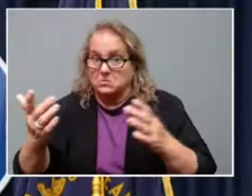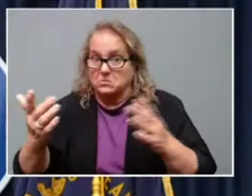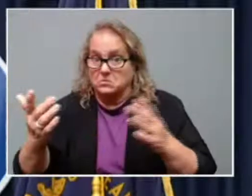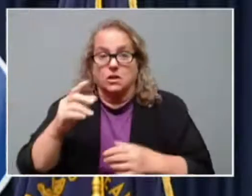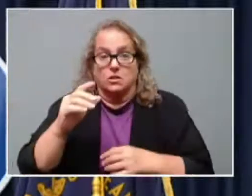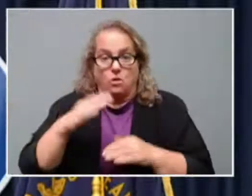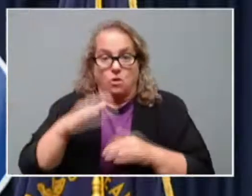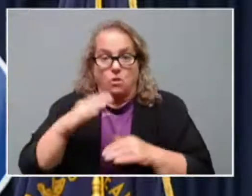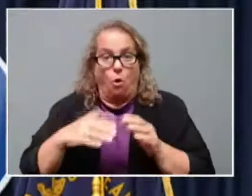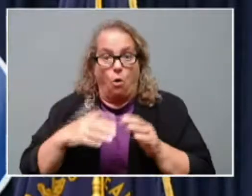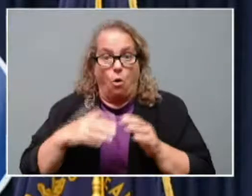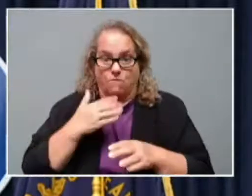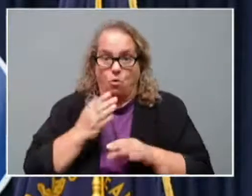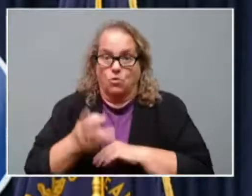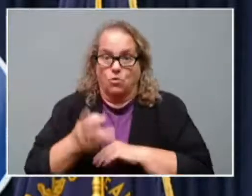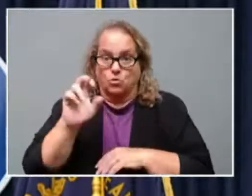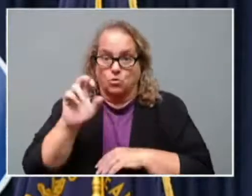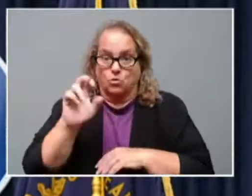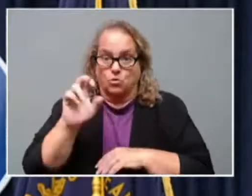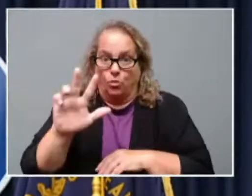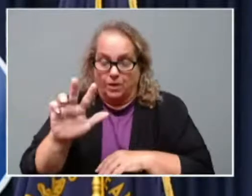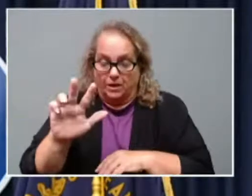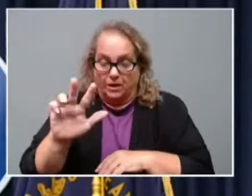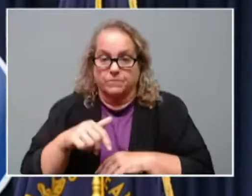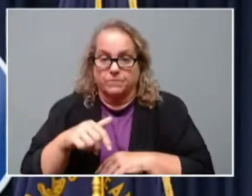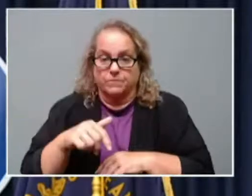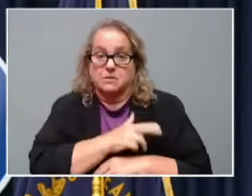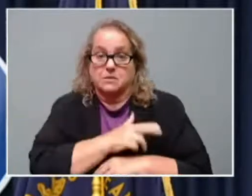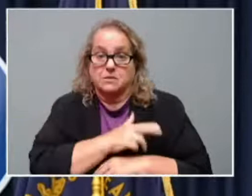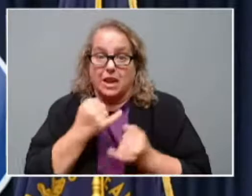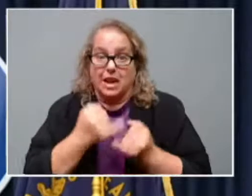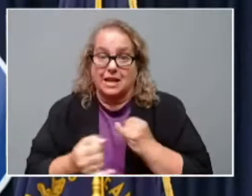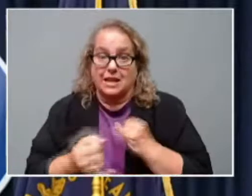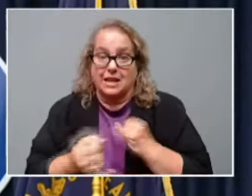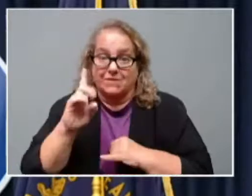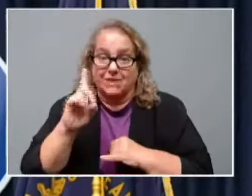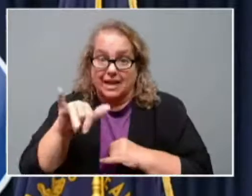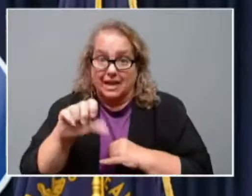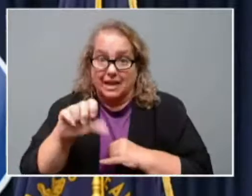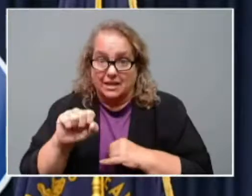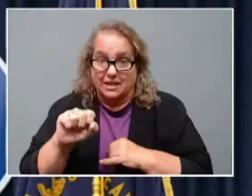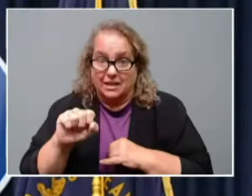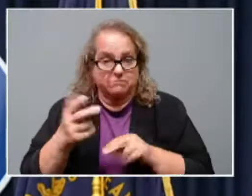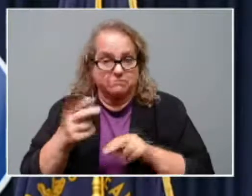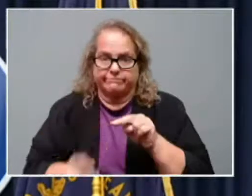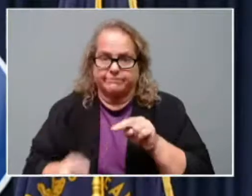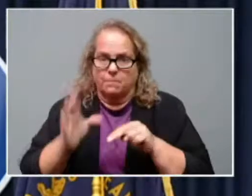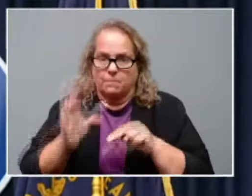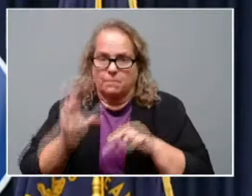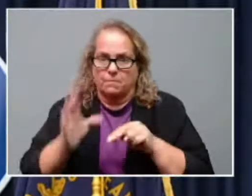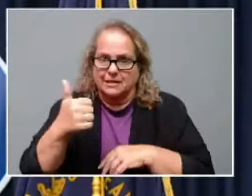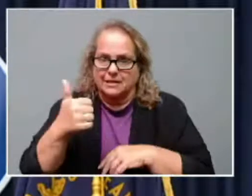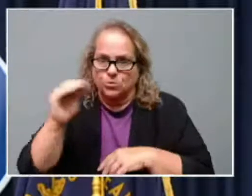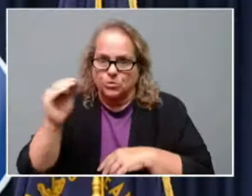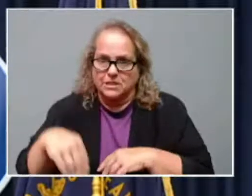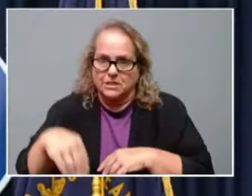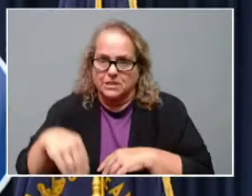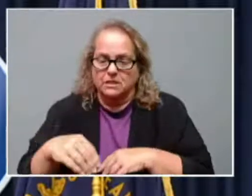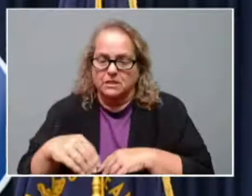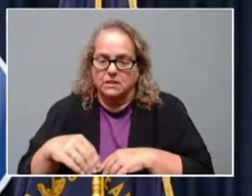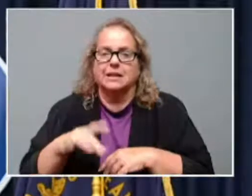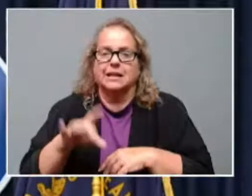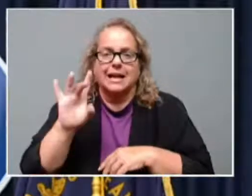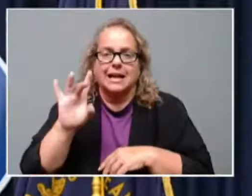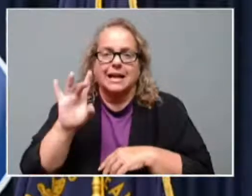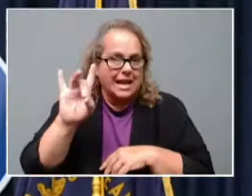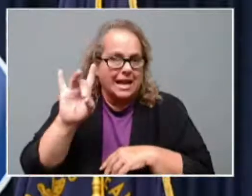often. Hospitalizations over the last 7 days decreased 10%. 8 kids